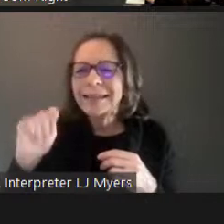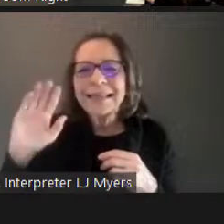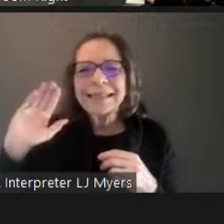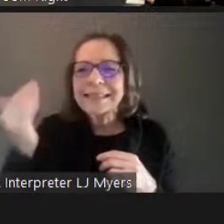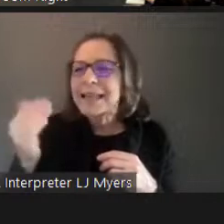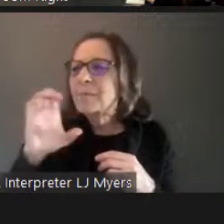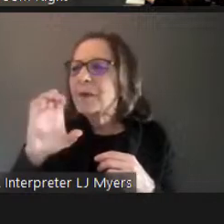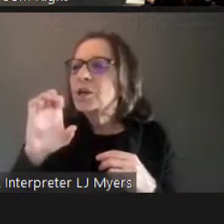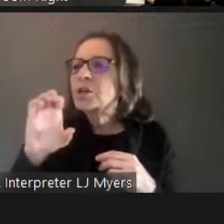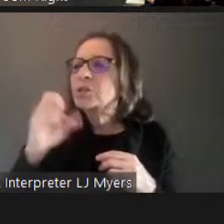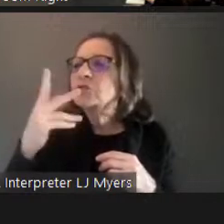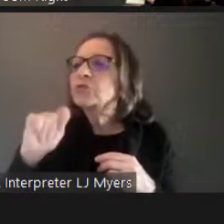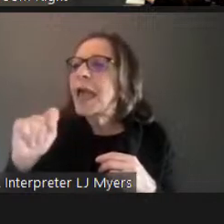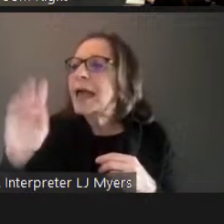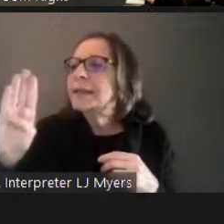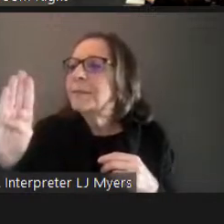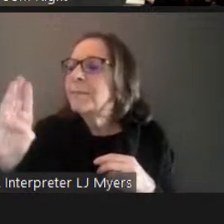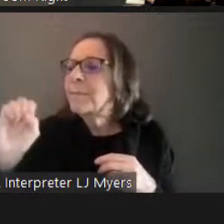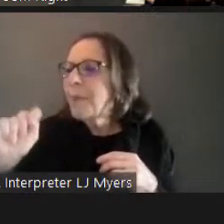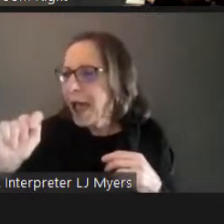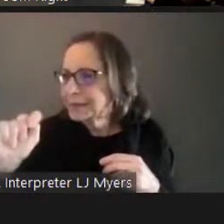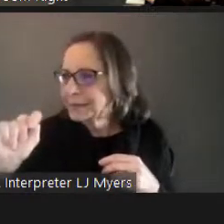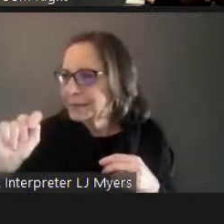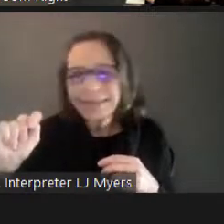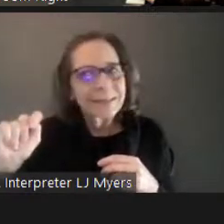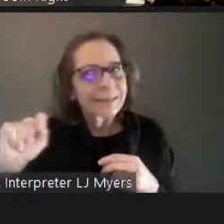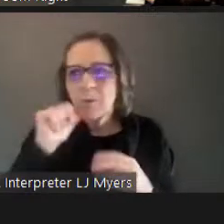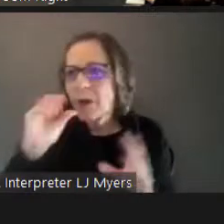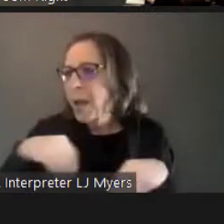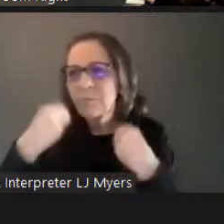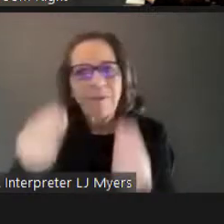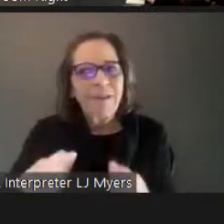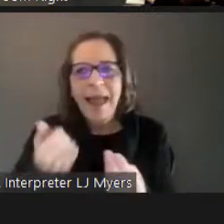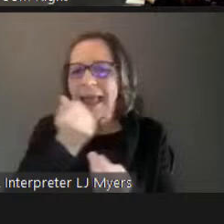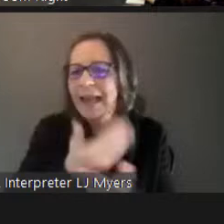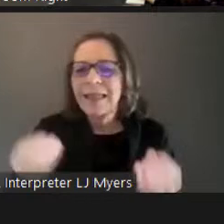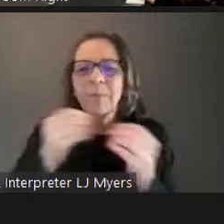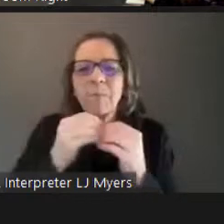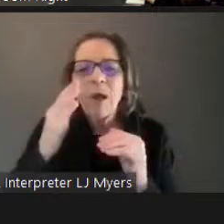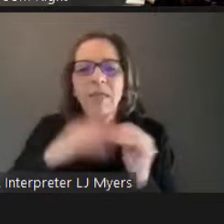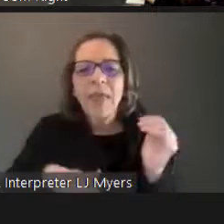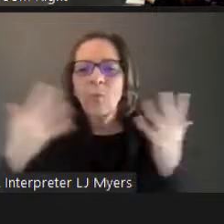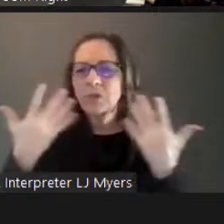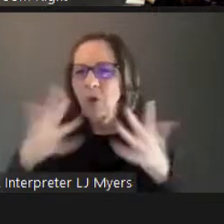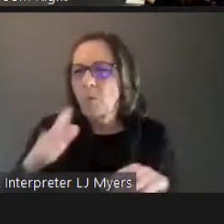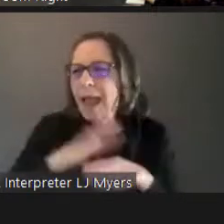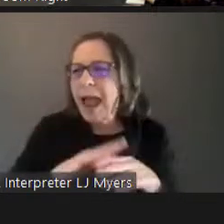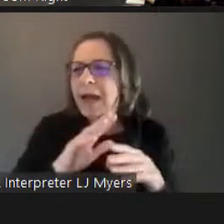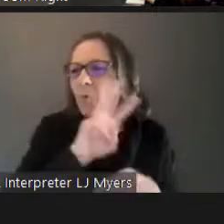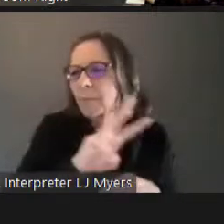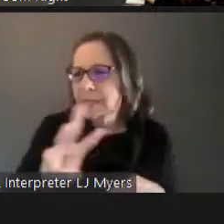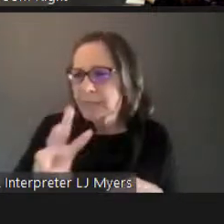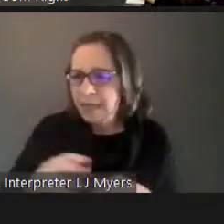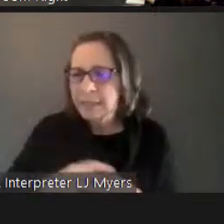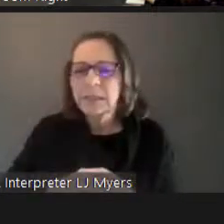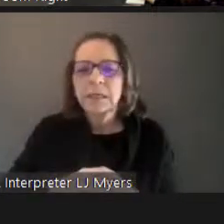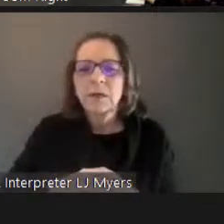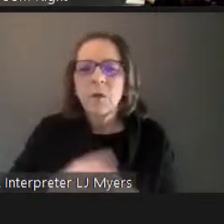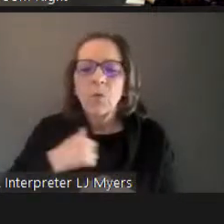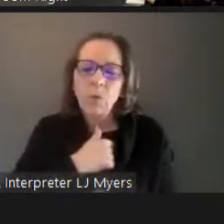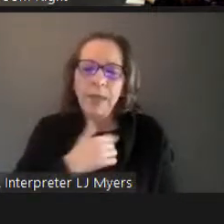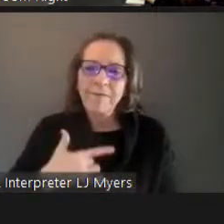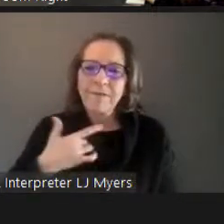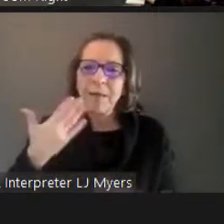chatbot wouldn't, from what we've been able to see, it wouldn't provide anything more than like what's already on the website. So we think that it might